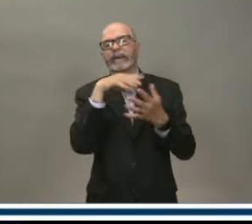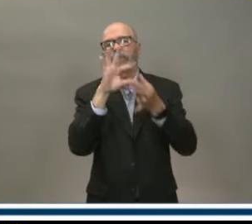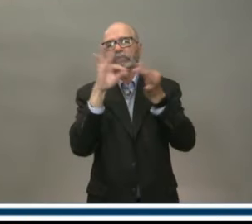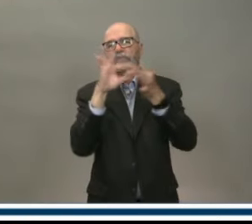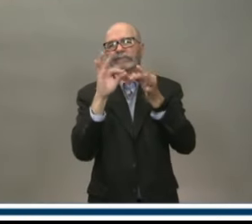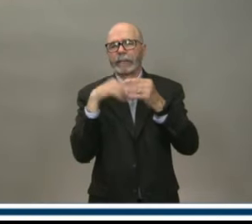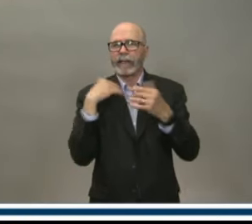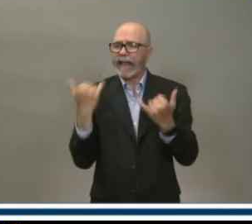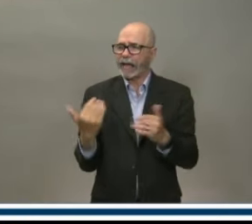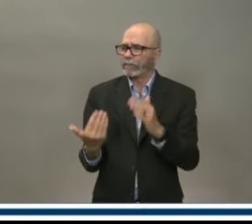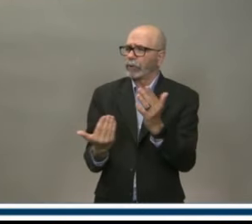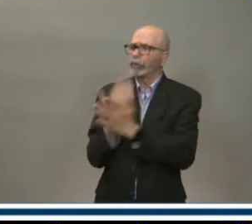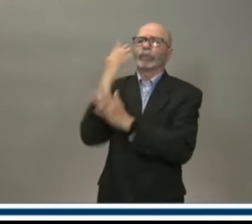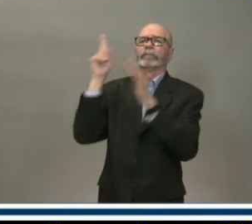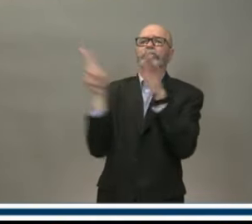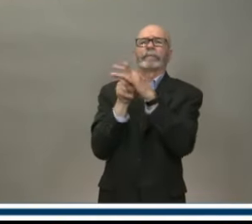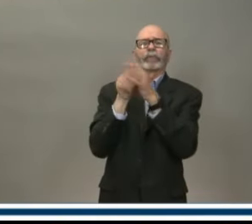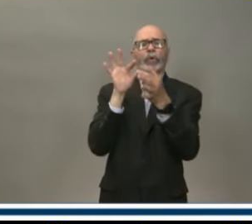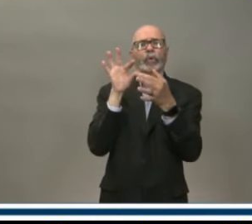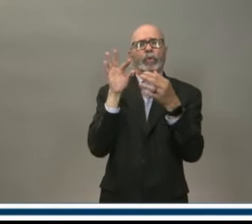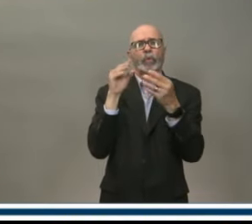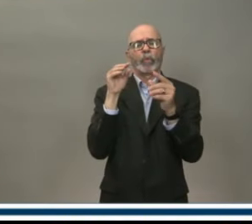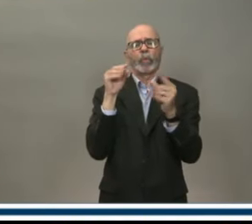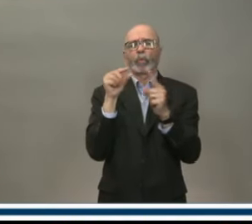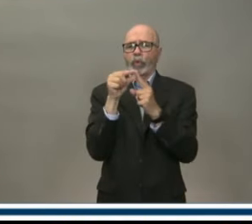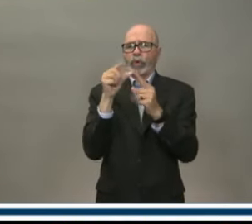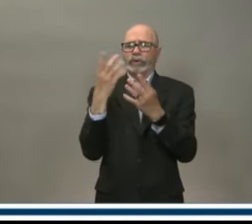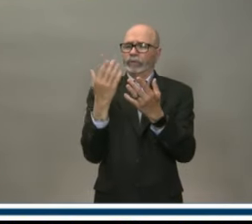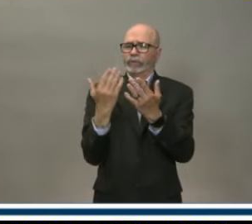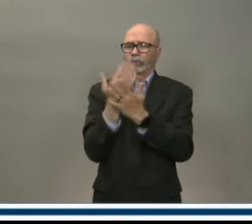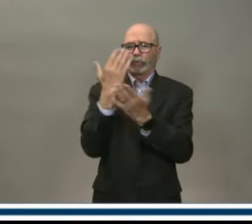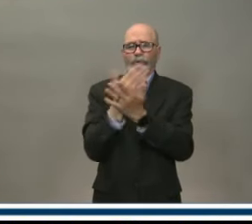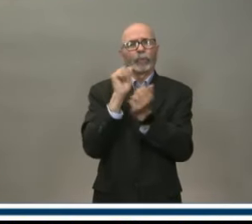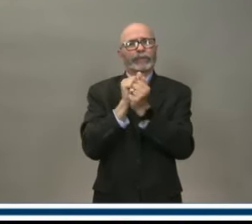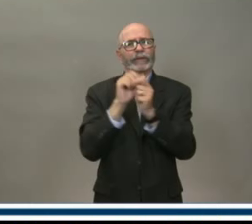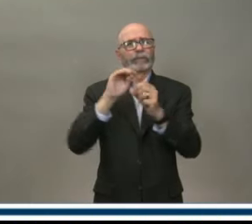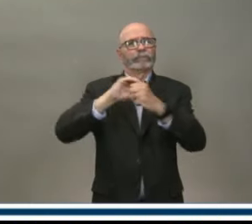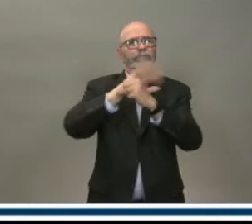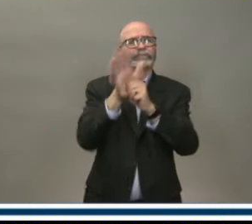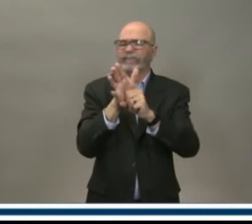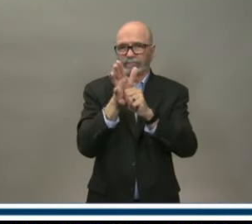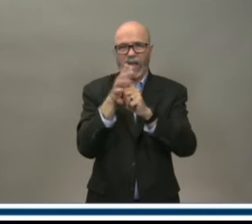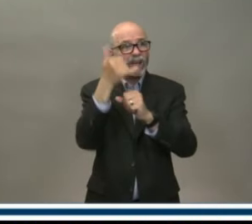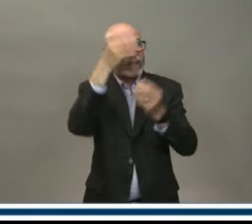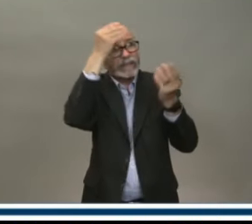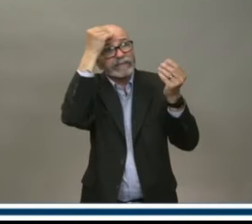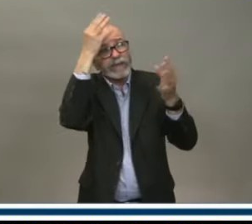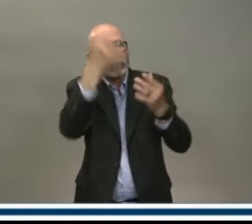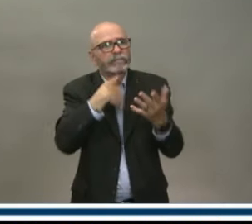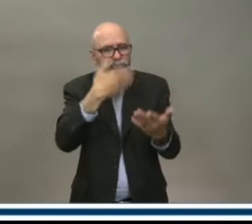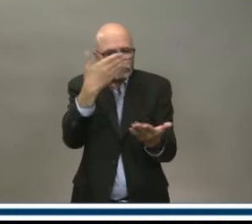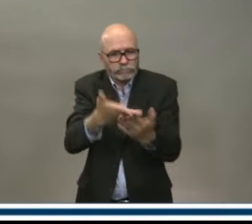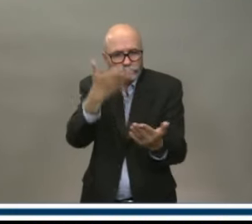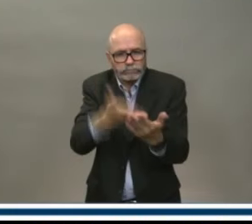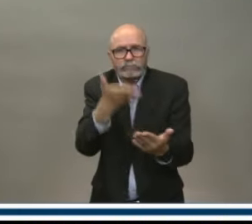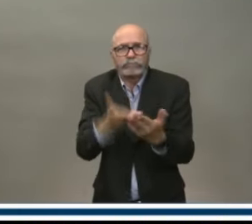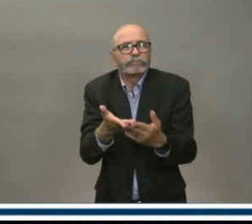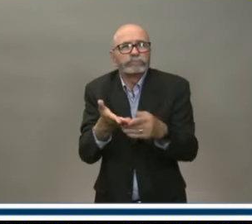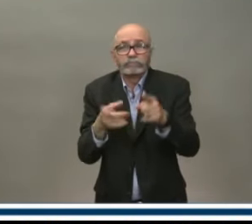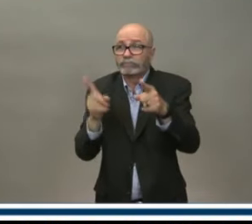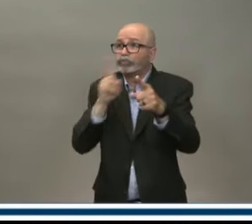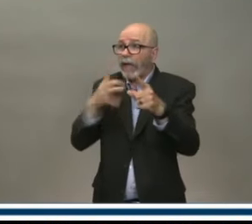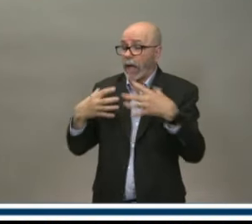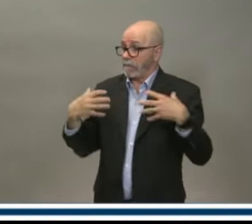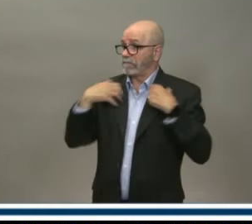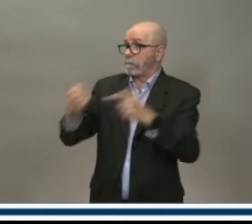forward on COVID, we're wondering, is there any evidence yet of people recovering from COVID